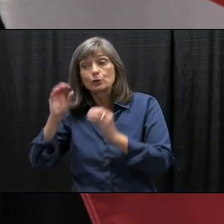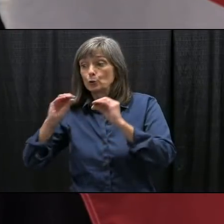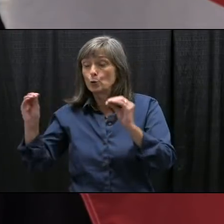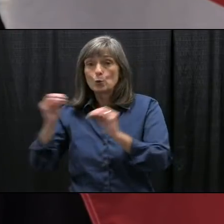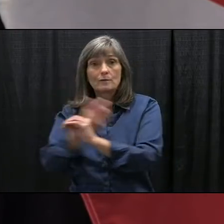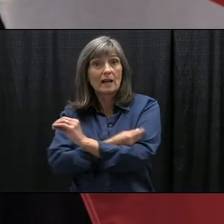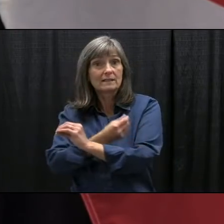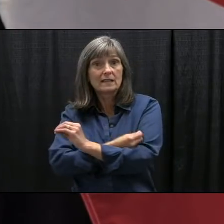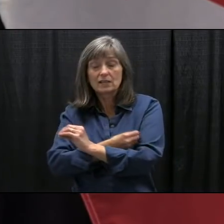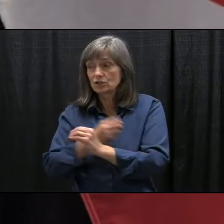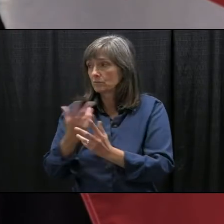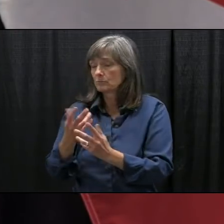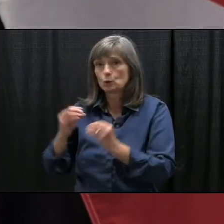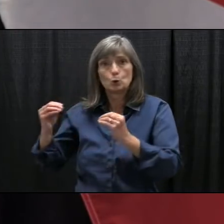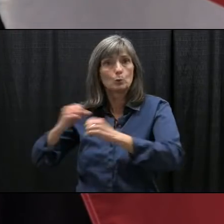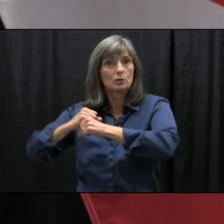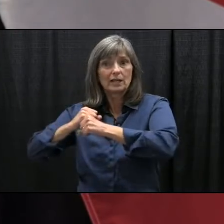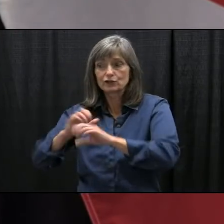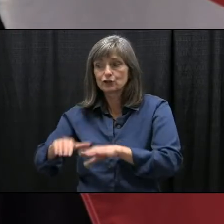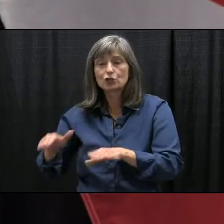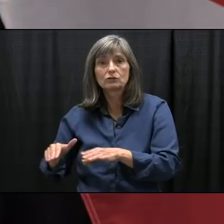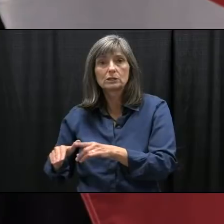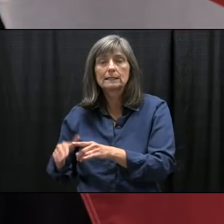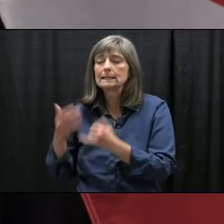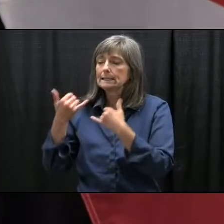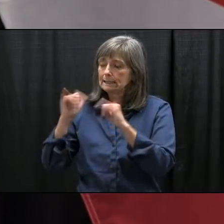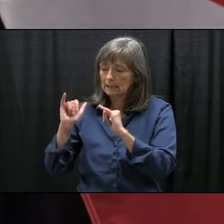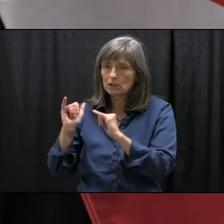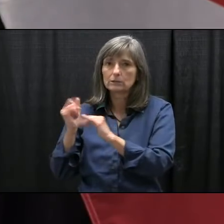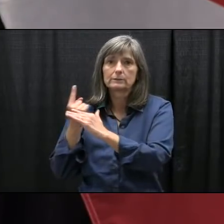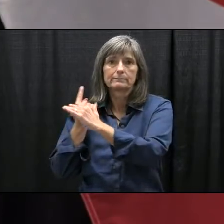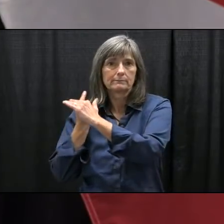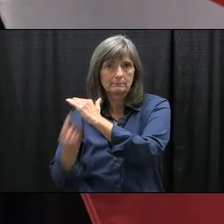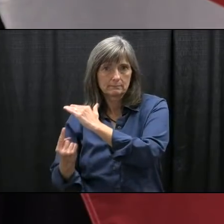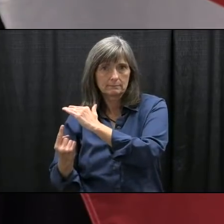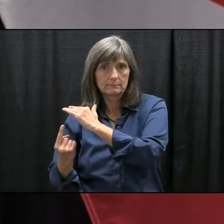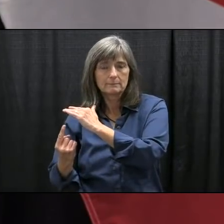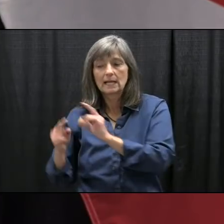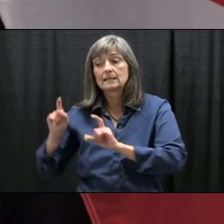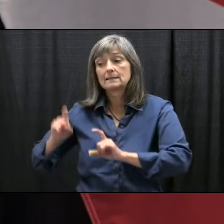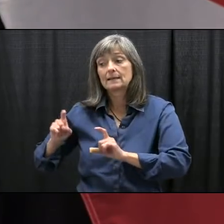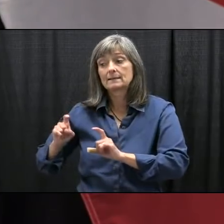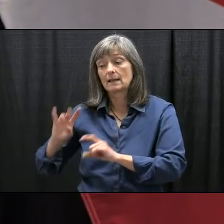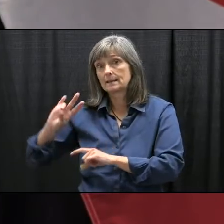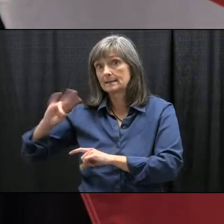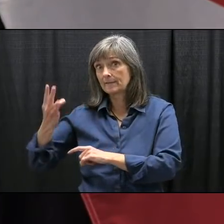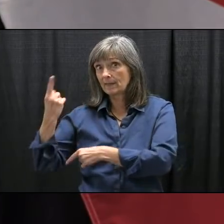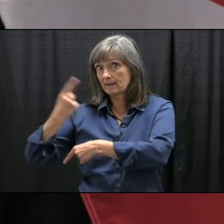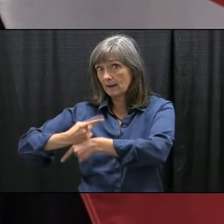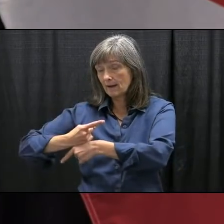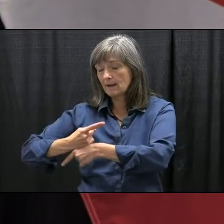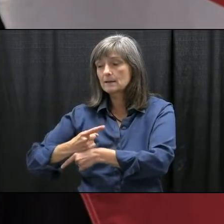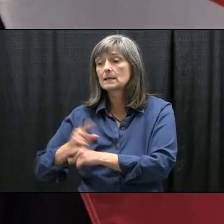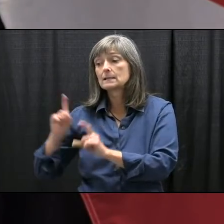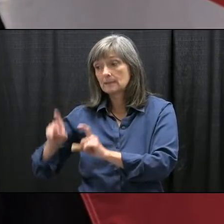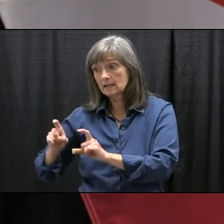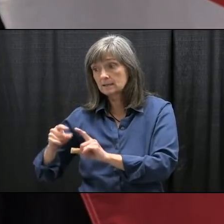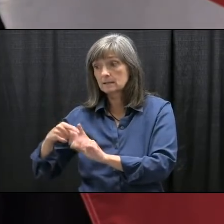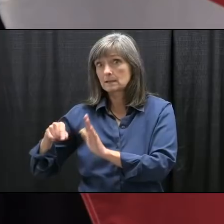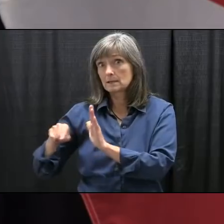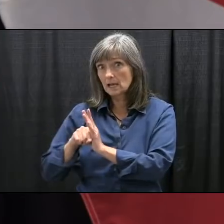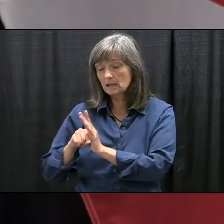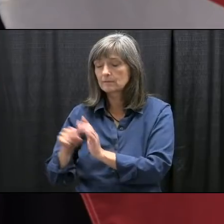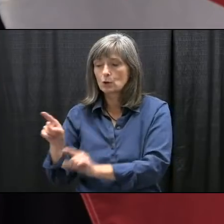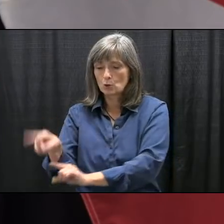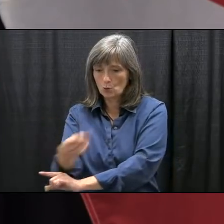and so there's effectively no barrier around those children, we still have them isolating and testing for 7 days, they can return to school. But